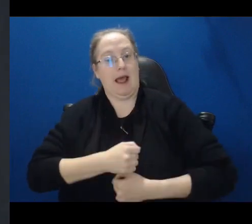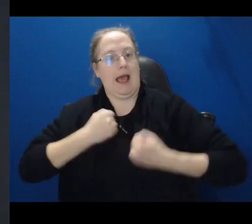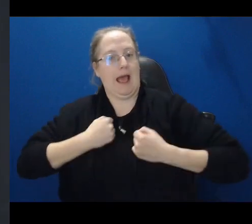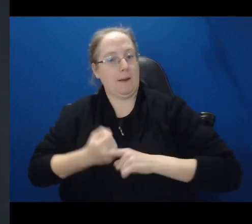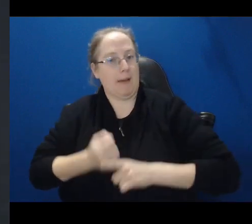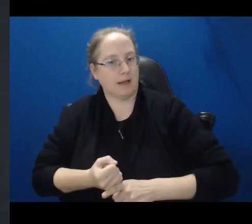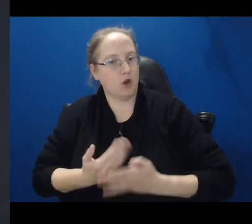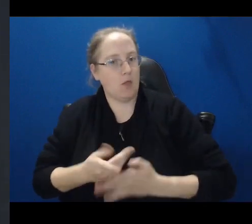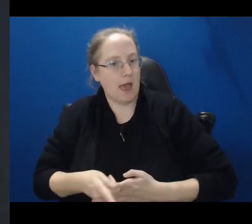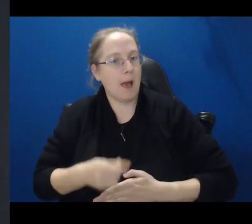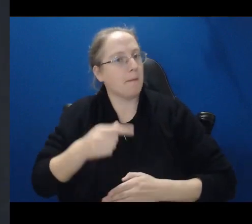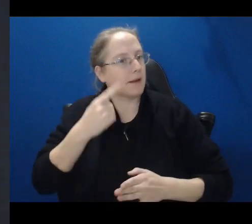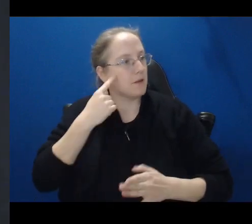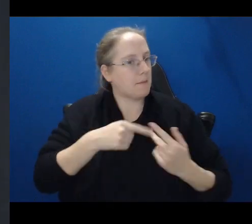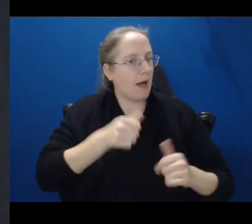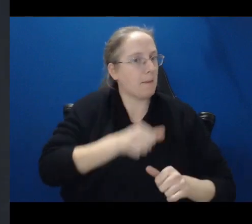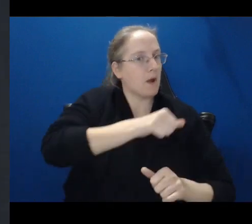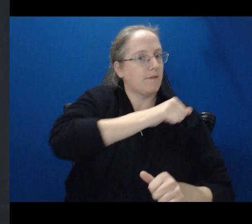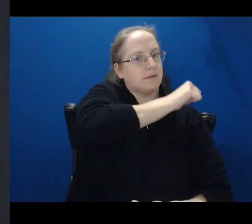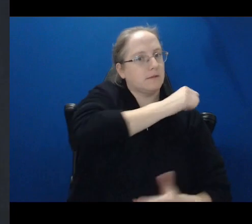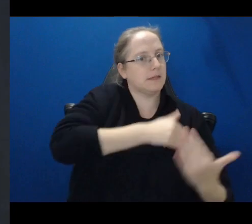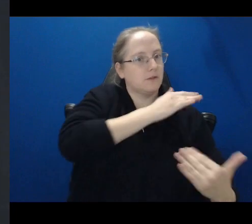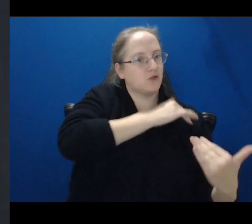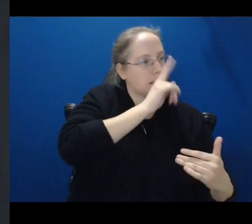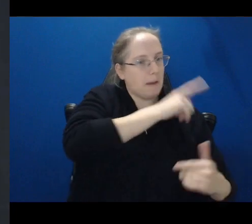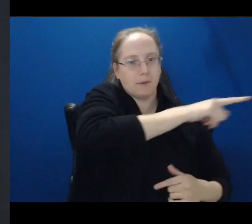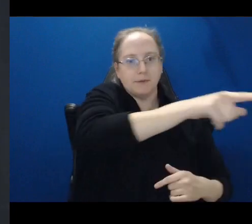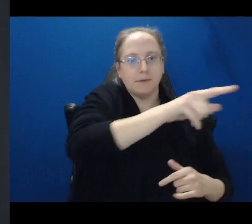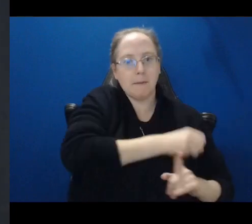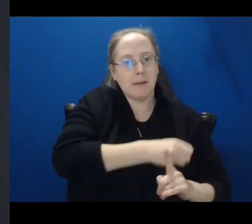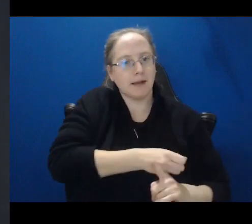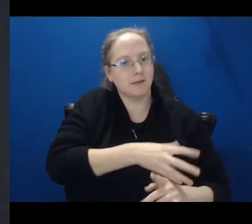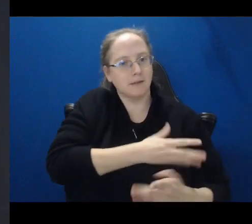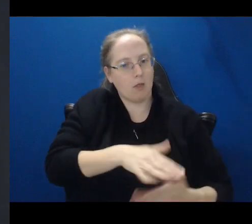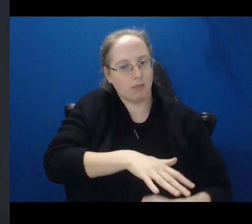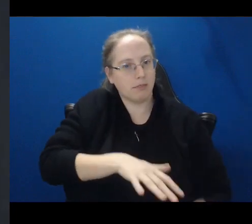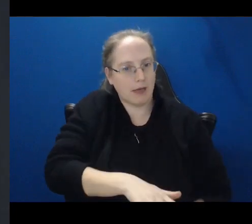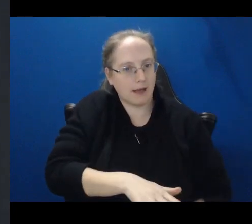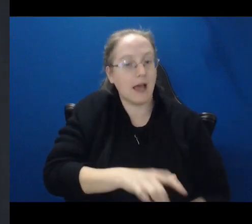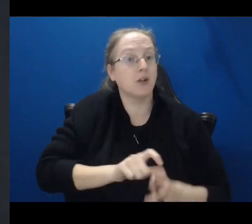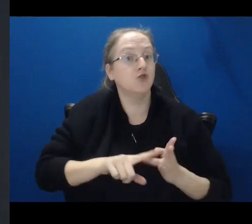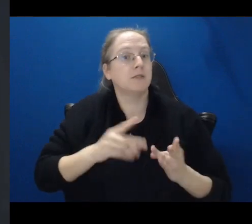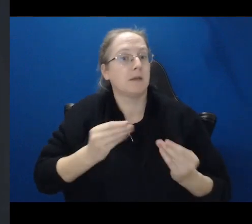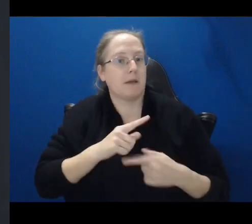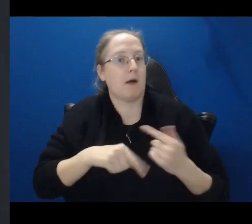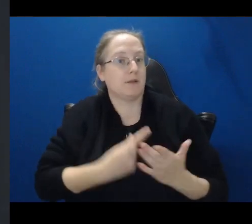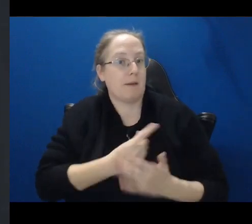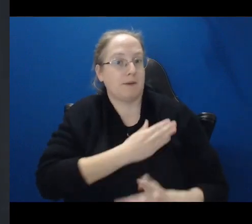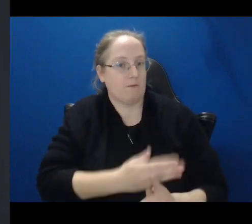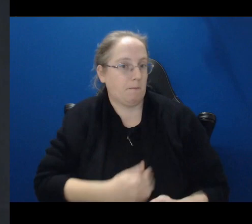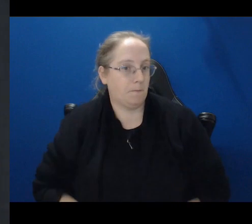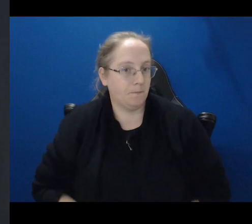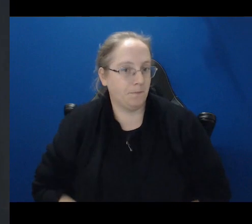ancestors or history's impact upon it, and try and do something about it. I really believe in the power of people to